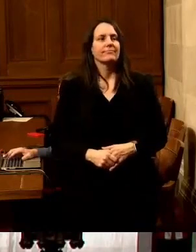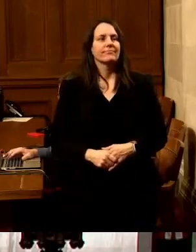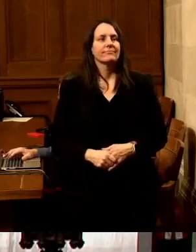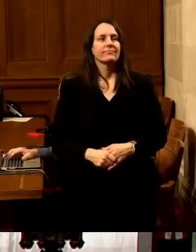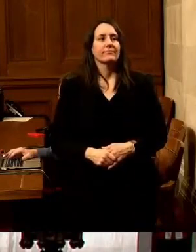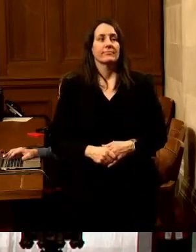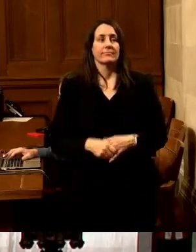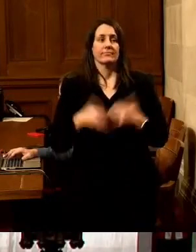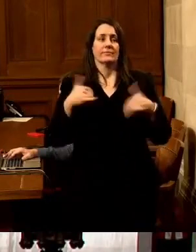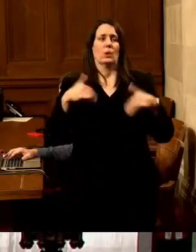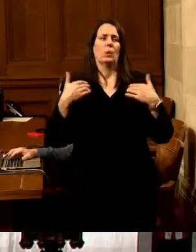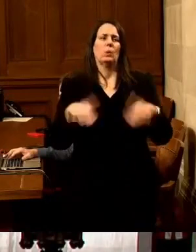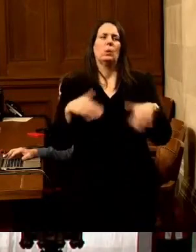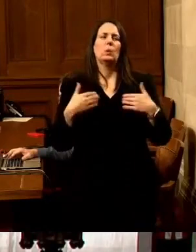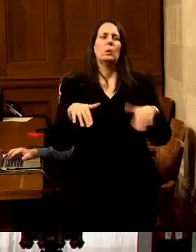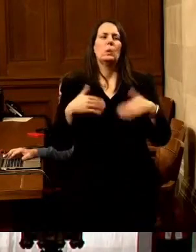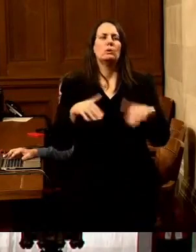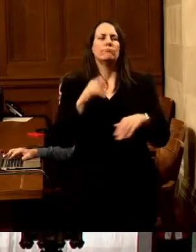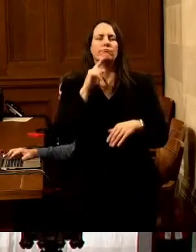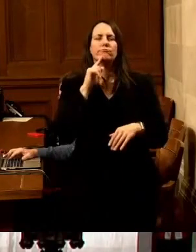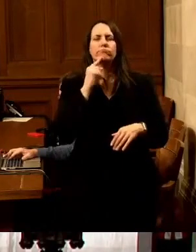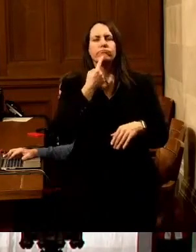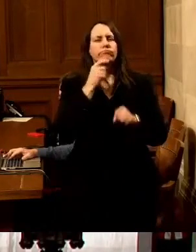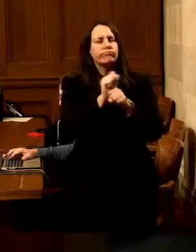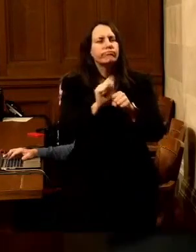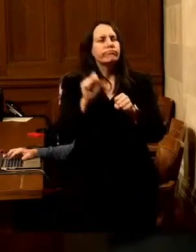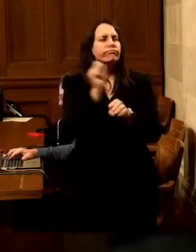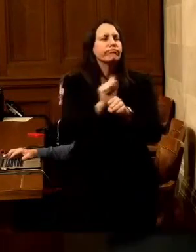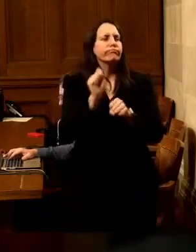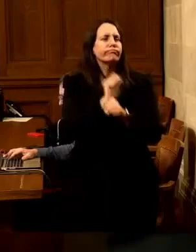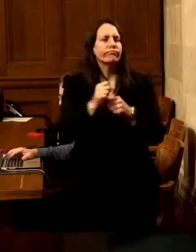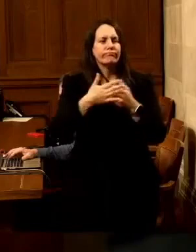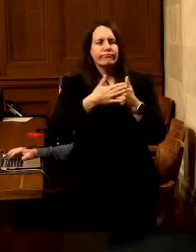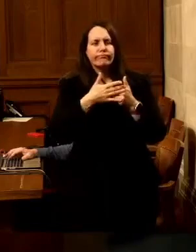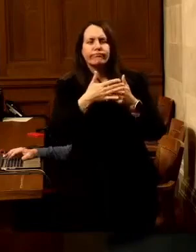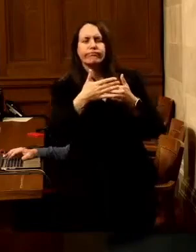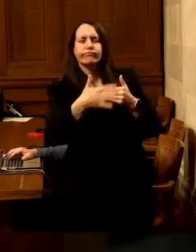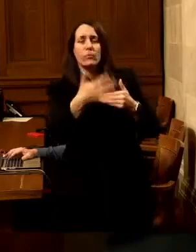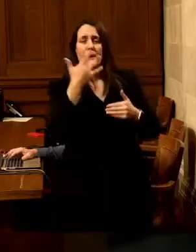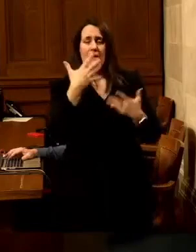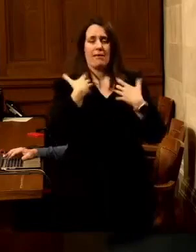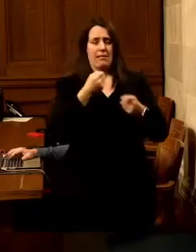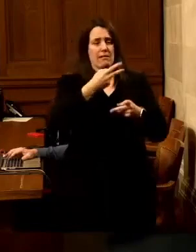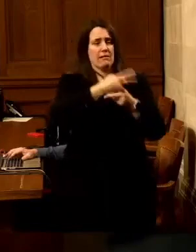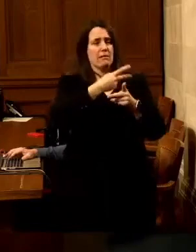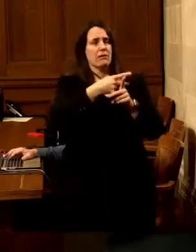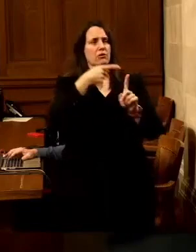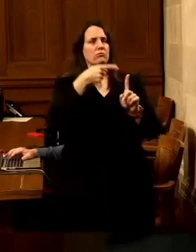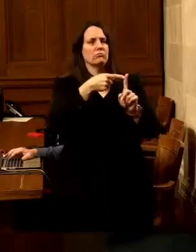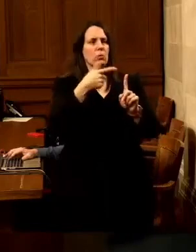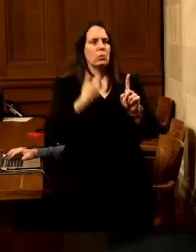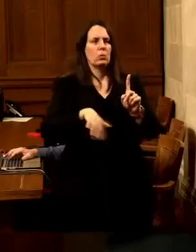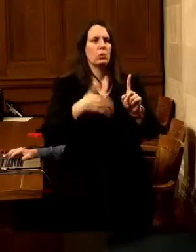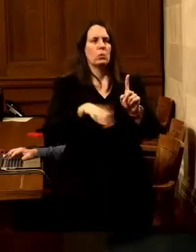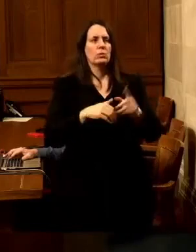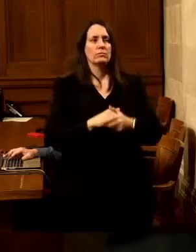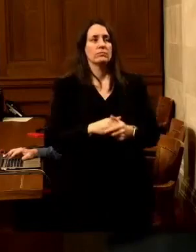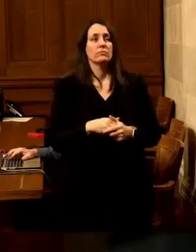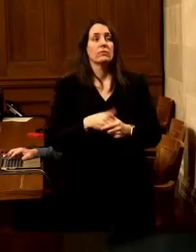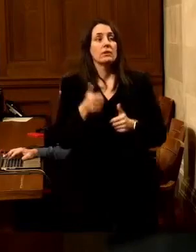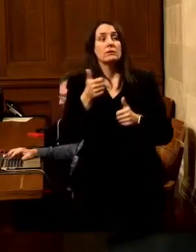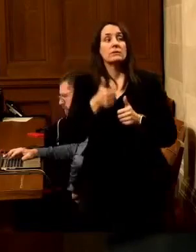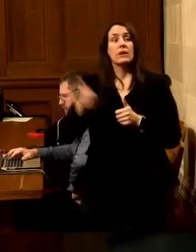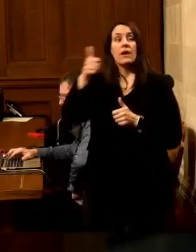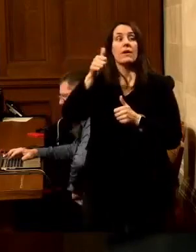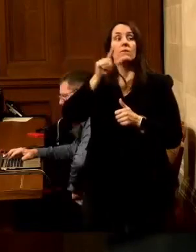our healthcare industry's chronic challenges. Next week, I'll sign an executive order creating a new healthcare workforce